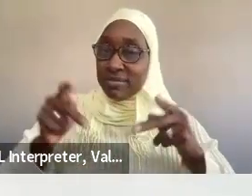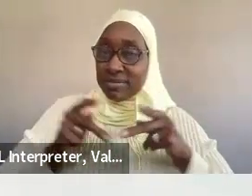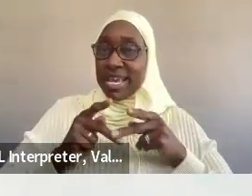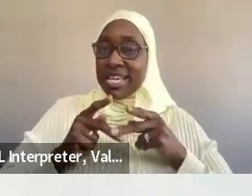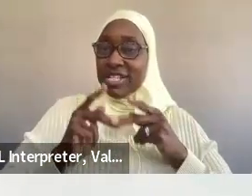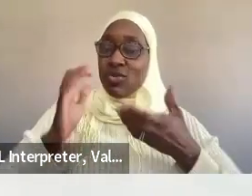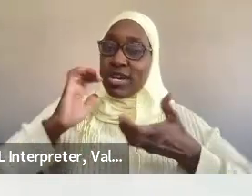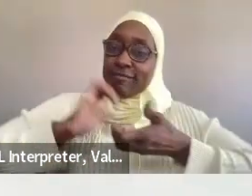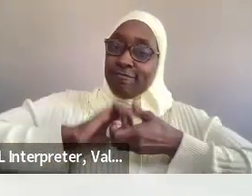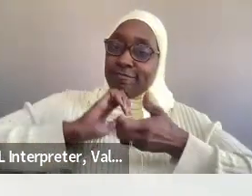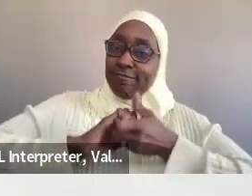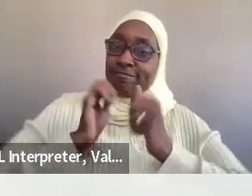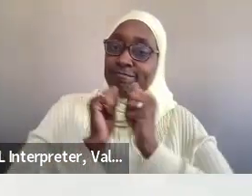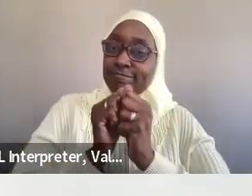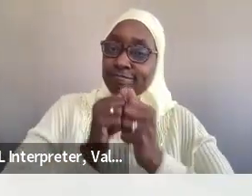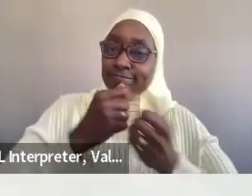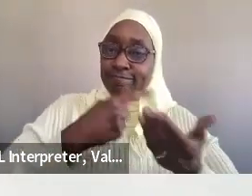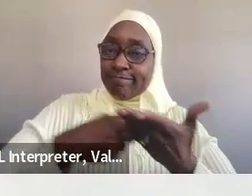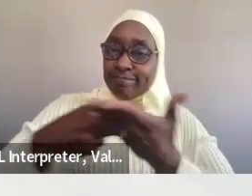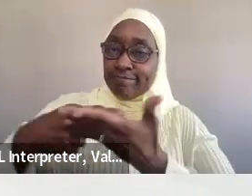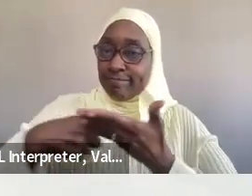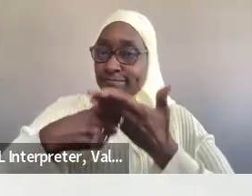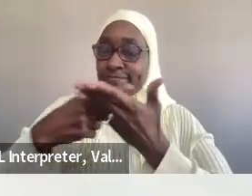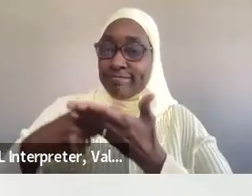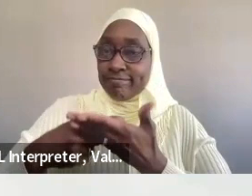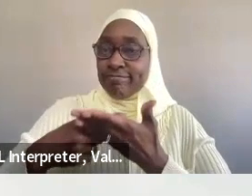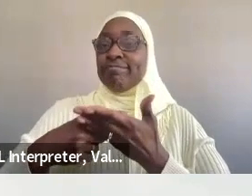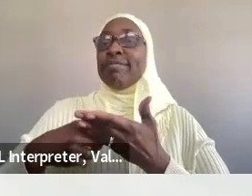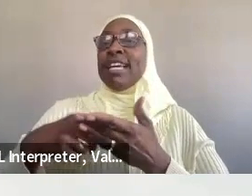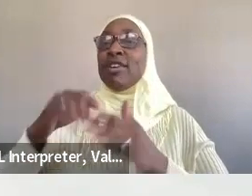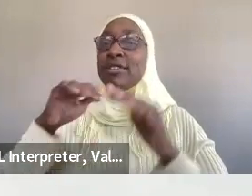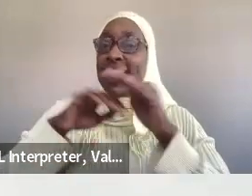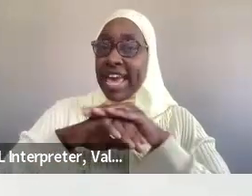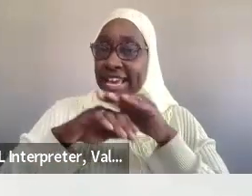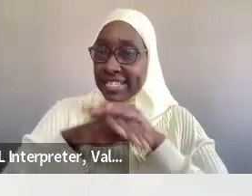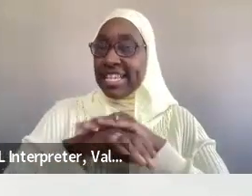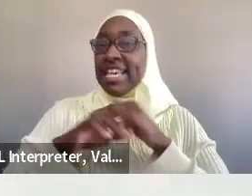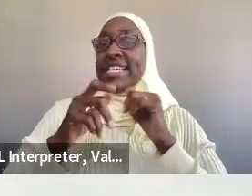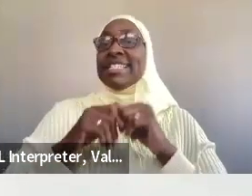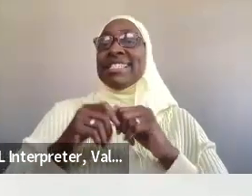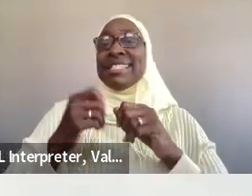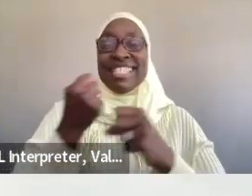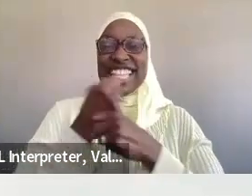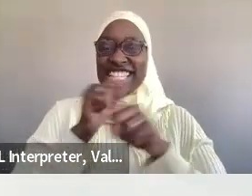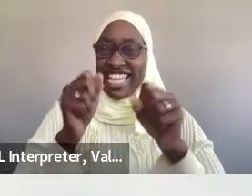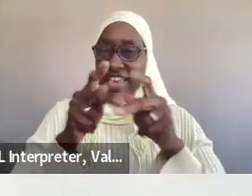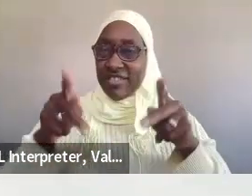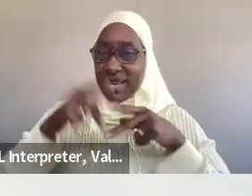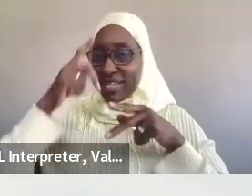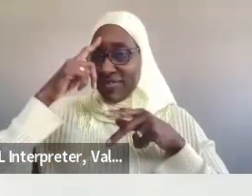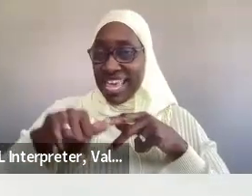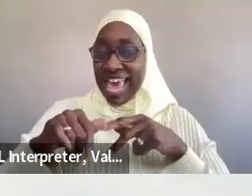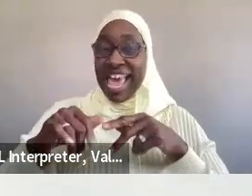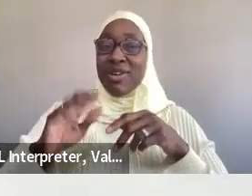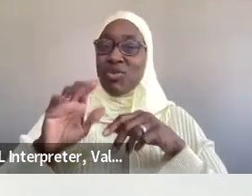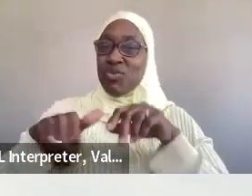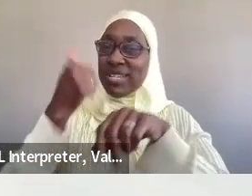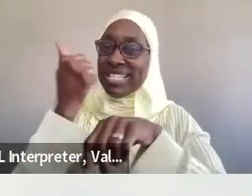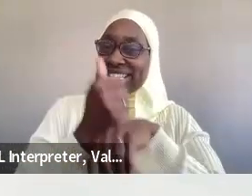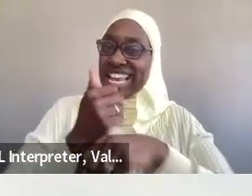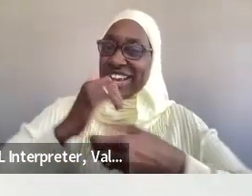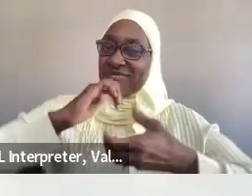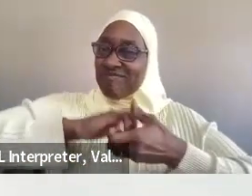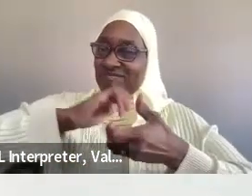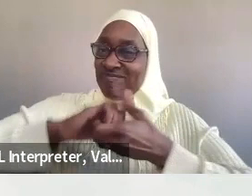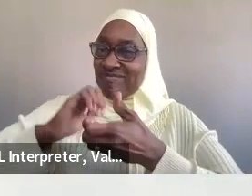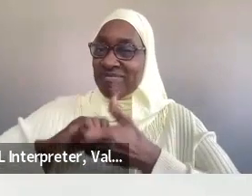hopefully towards inclusion, specifically at Northeastern, but now we're expanding. We're creating ties. I'm really excited that we've now have